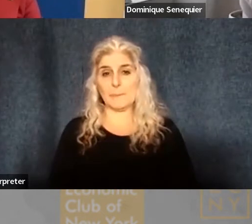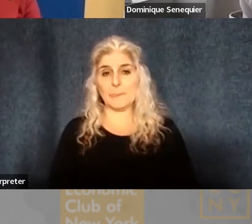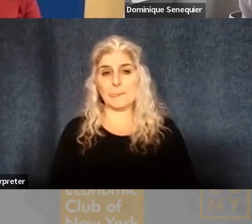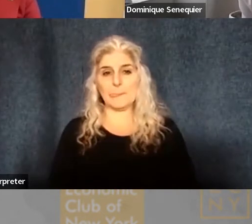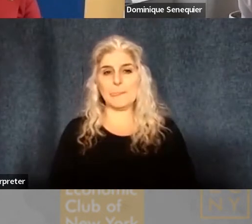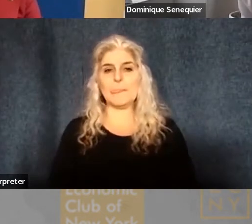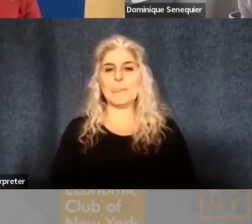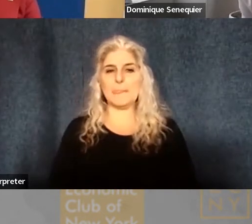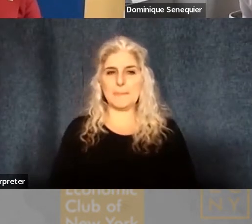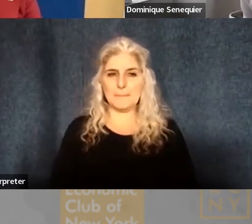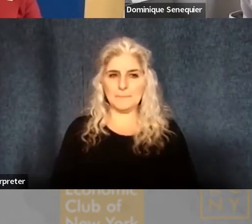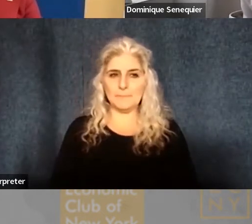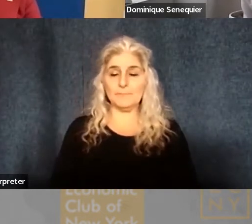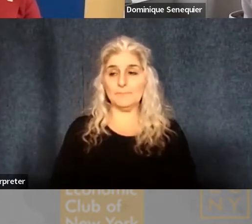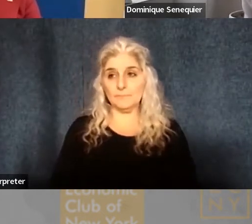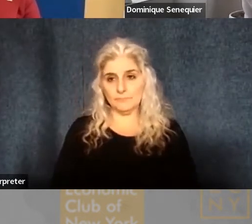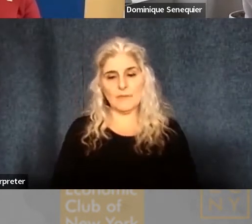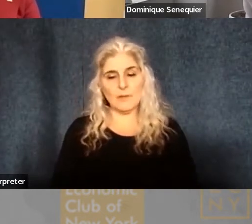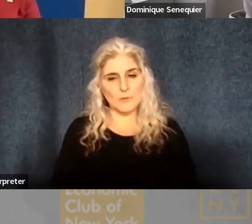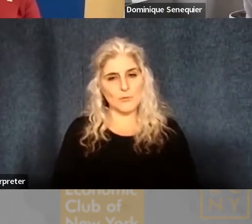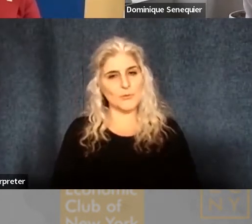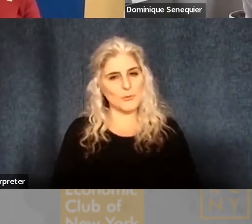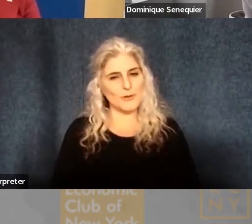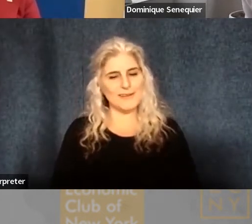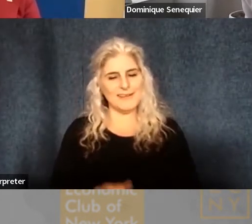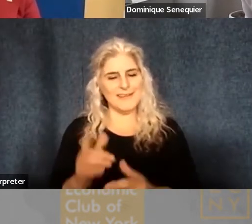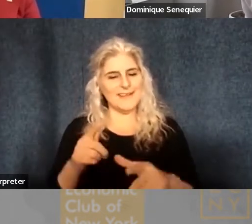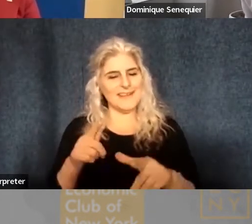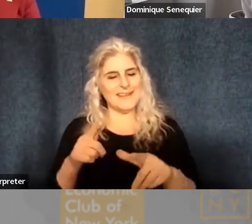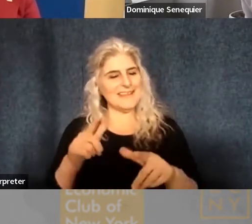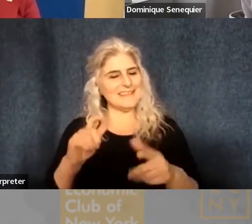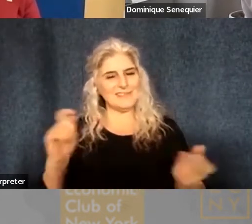It's changing quite fast.